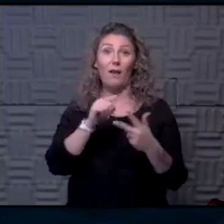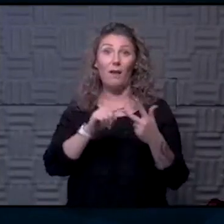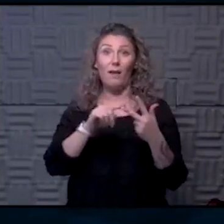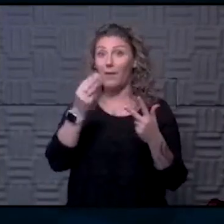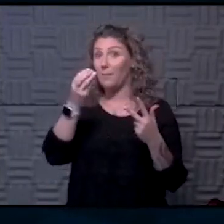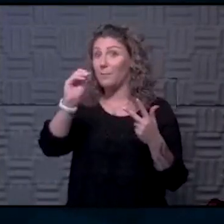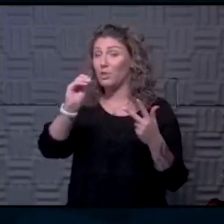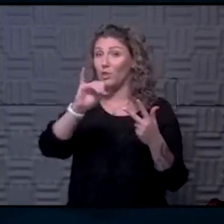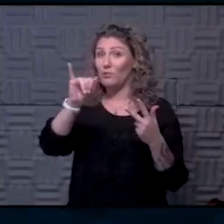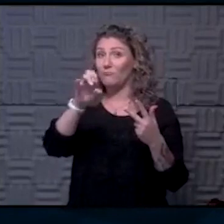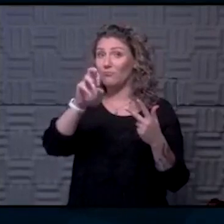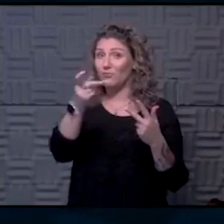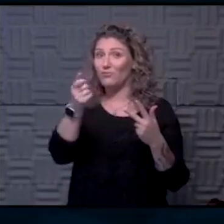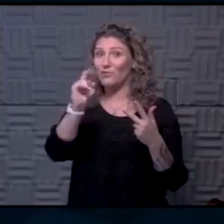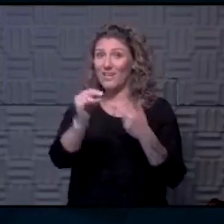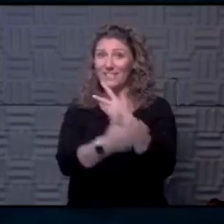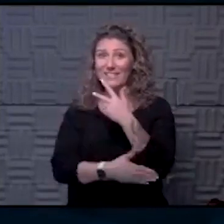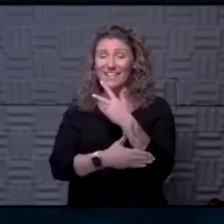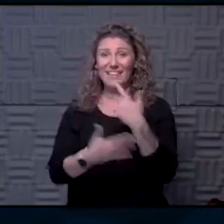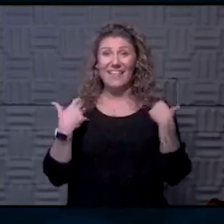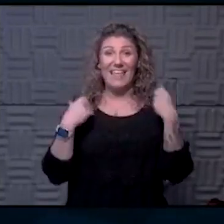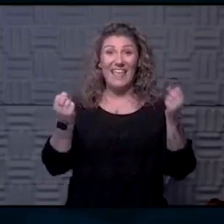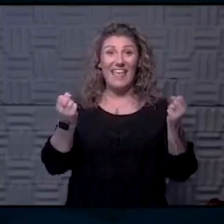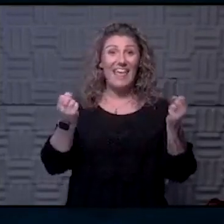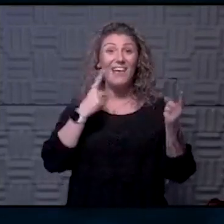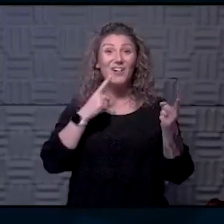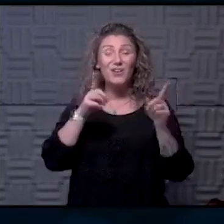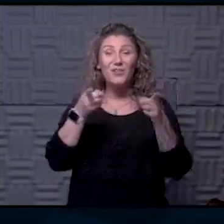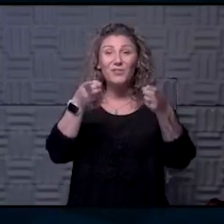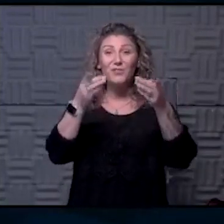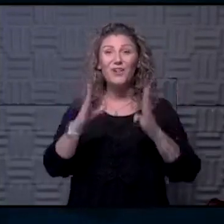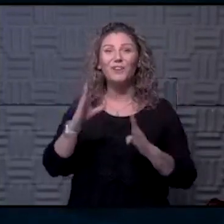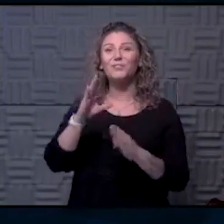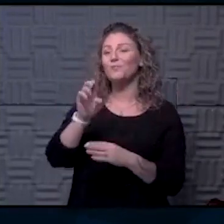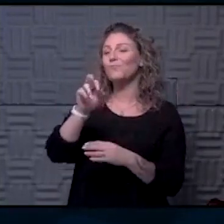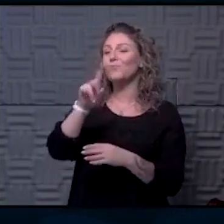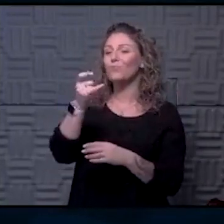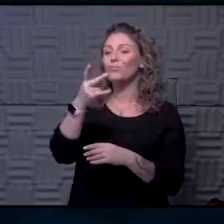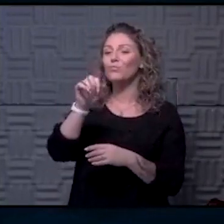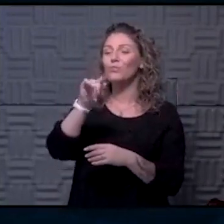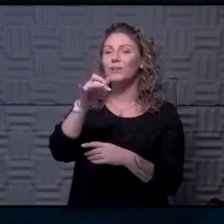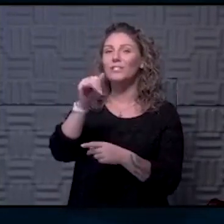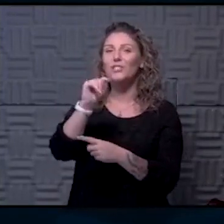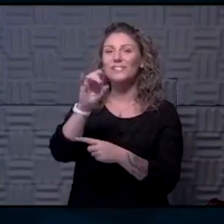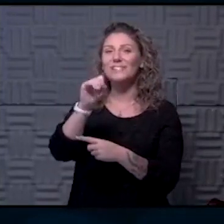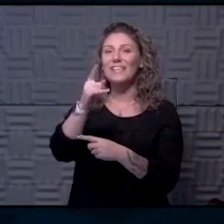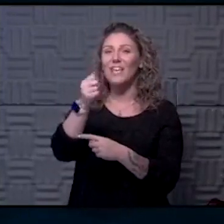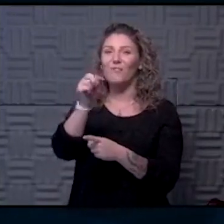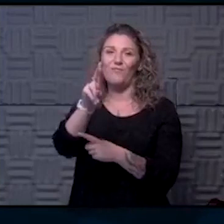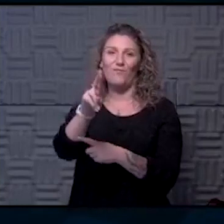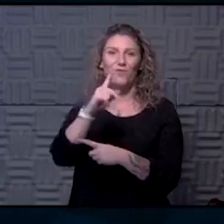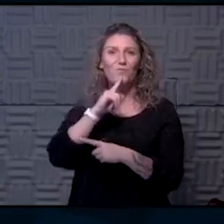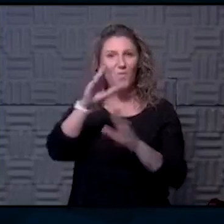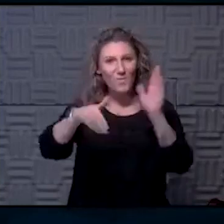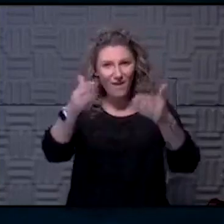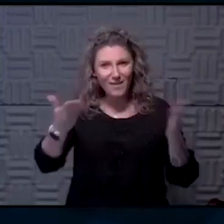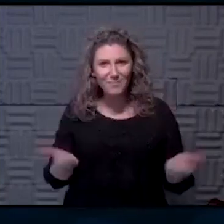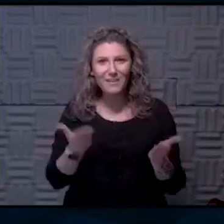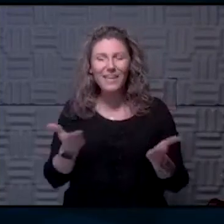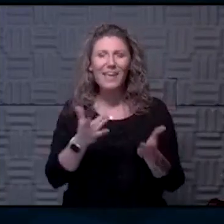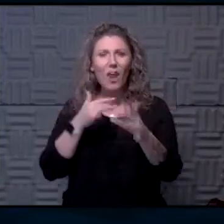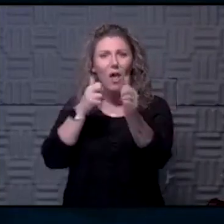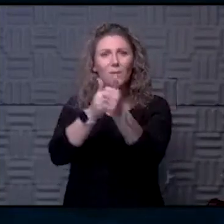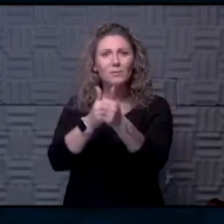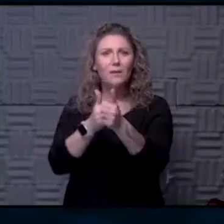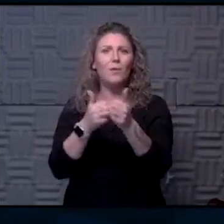side in Jackson County, we welcome the Health Director, Bridgette Shaffer. Yeah. We thank you all for being here. We wanted to ask you to give us an update on